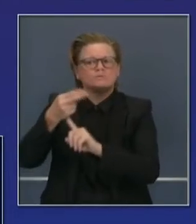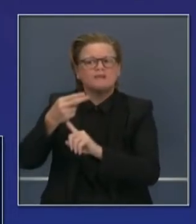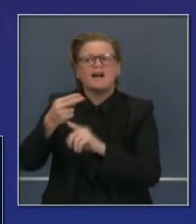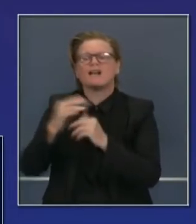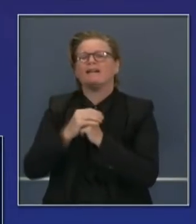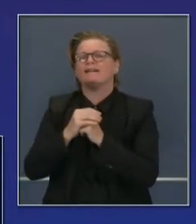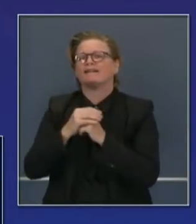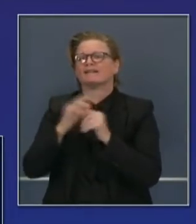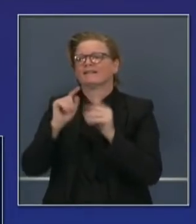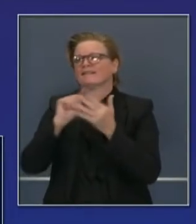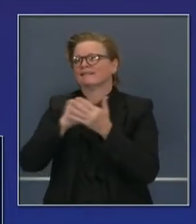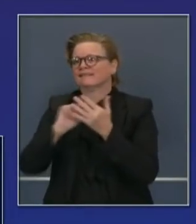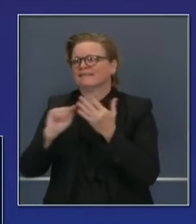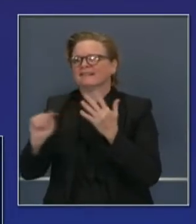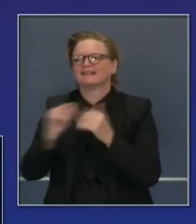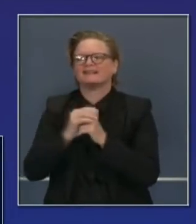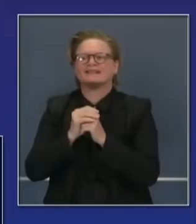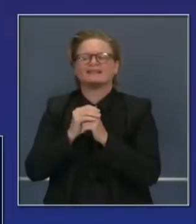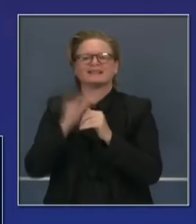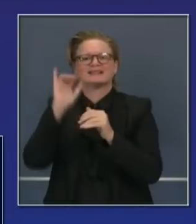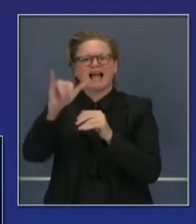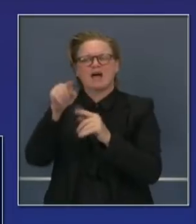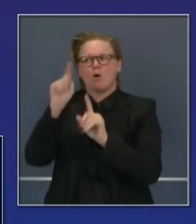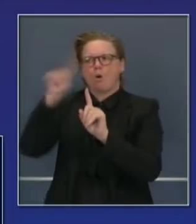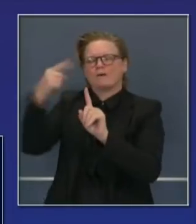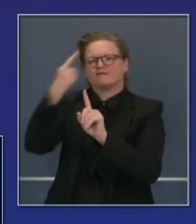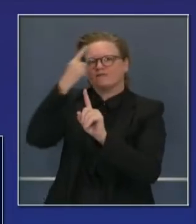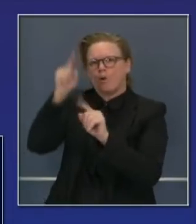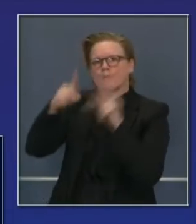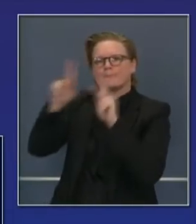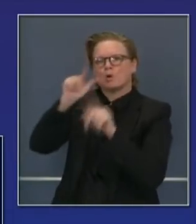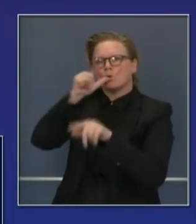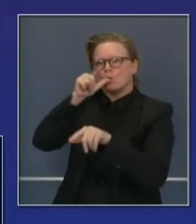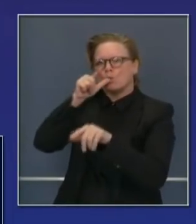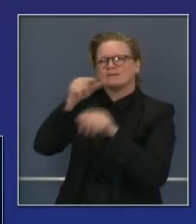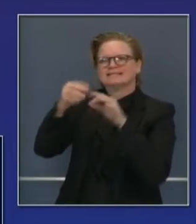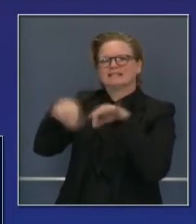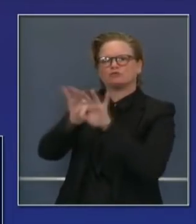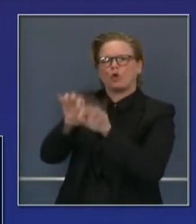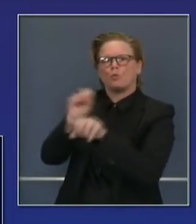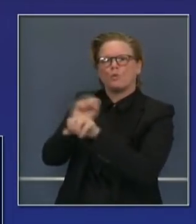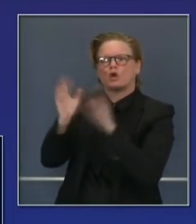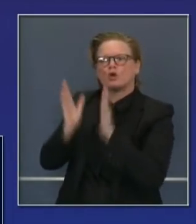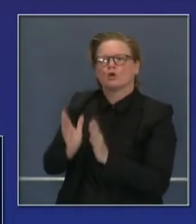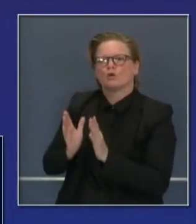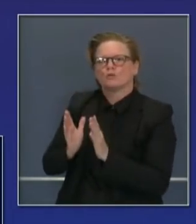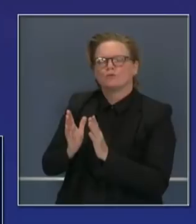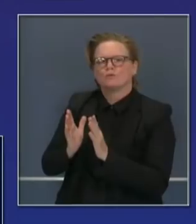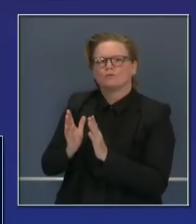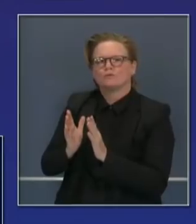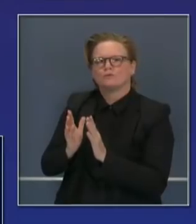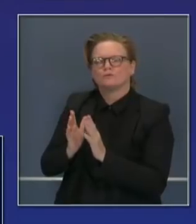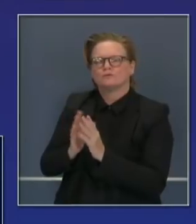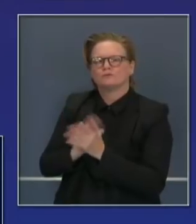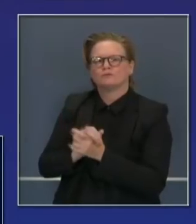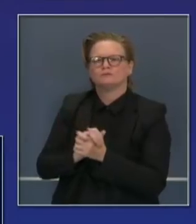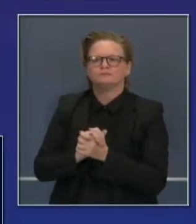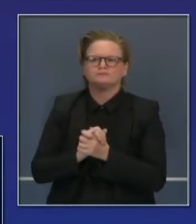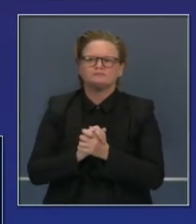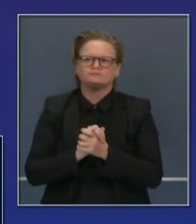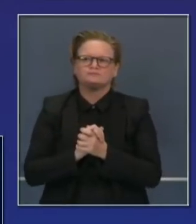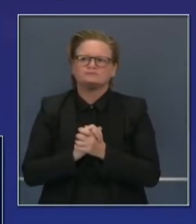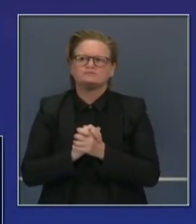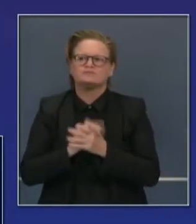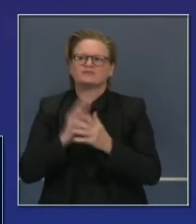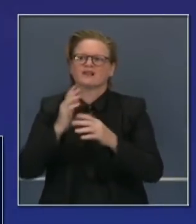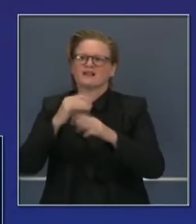essential workers, essential guests. And so this travel advisory is rather firm. The spirit,